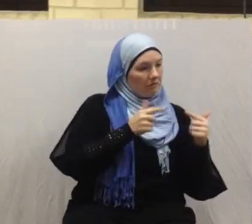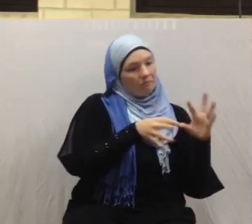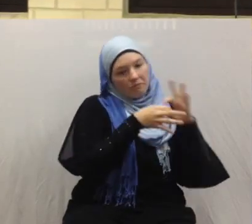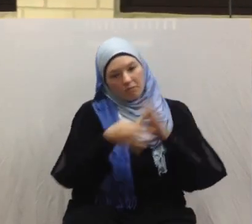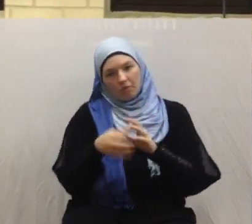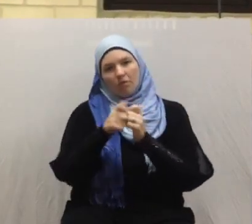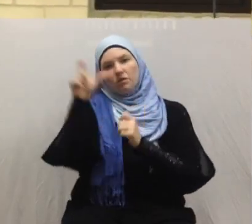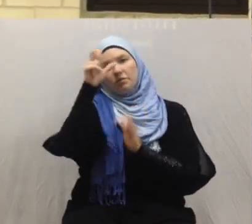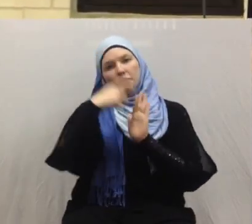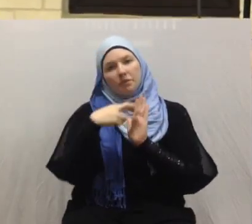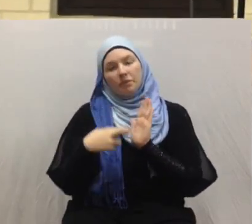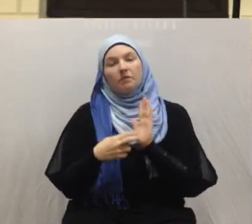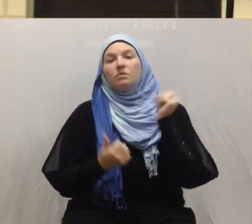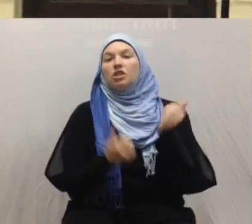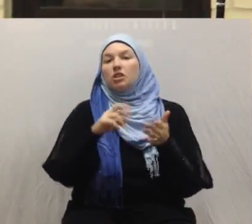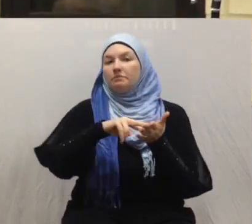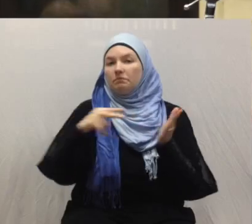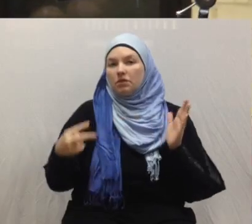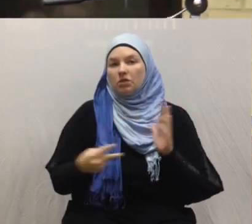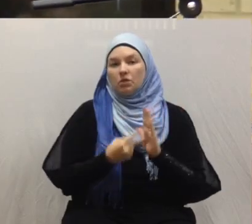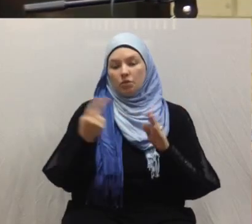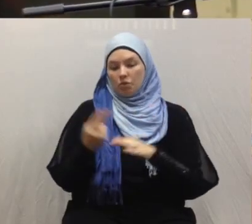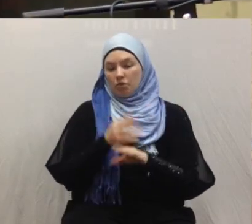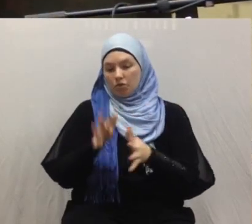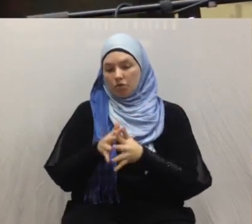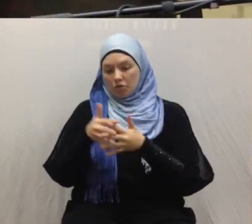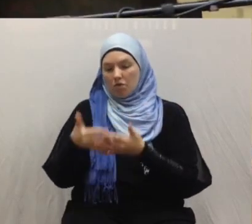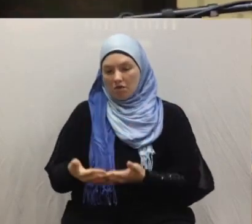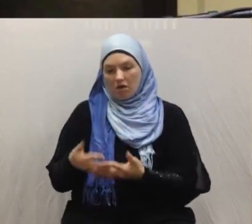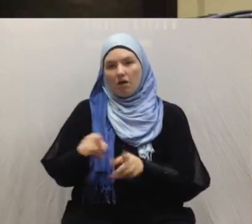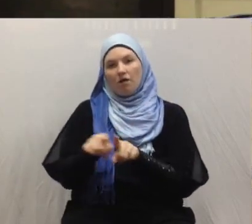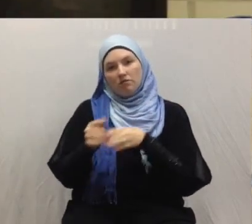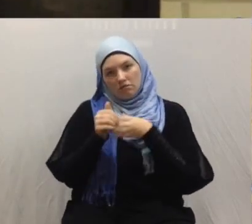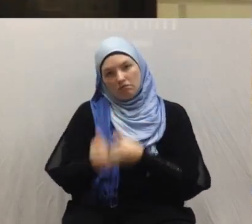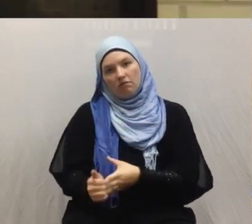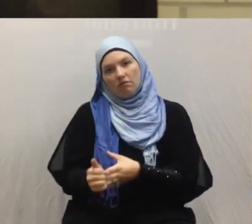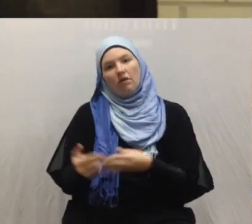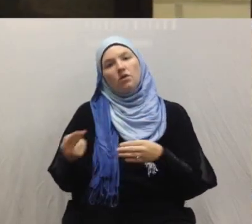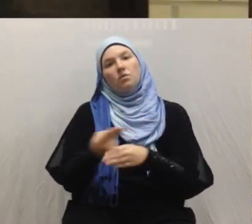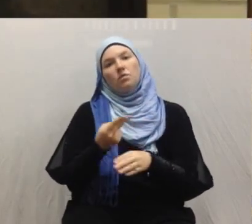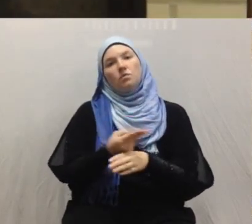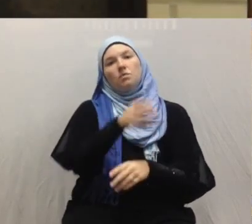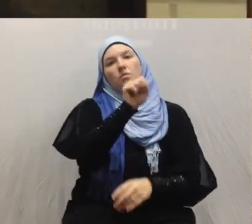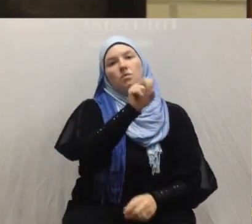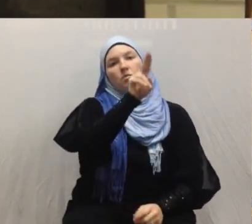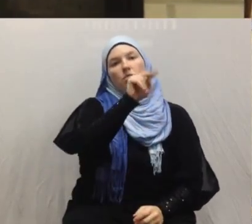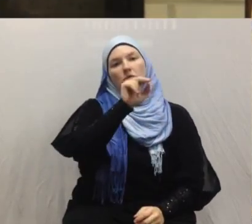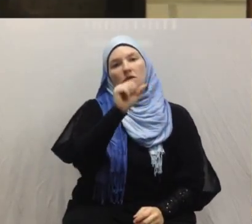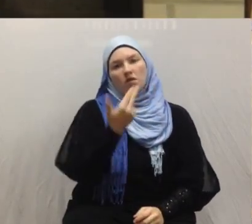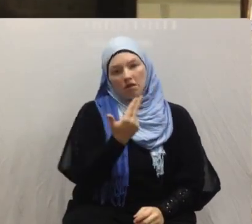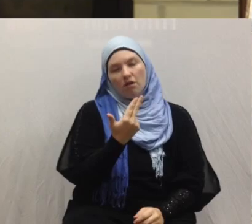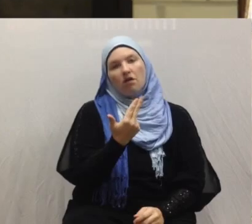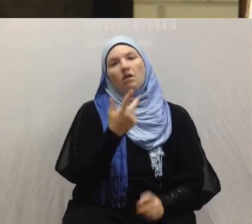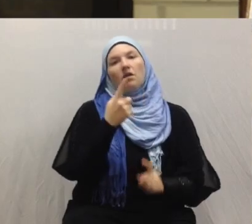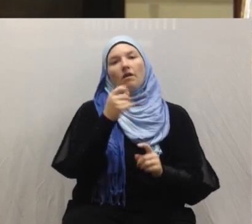Islam, which means to use the Quran as its reference and to use the Sunnah of the Prophet sallallahu alaihi